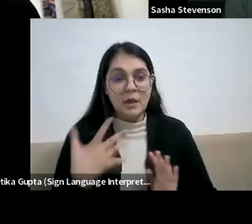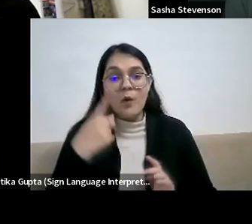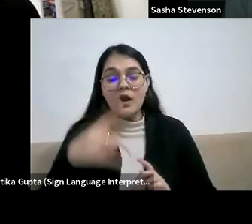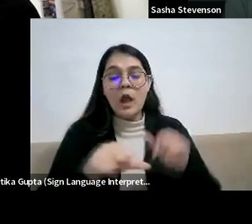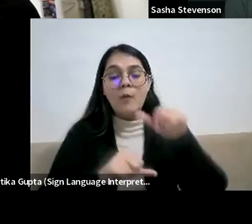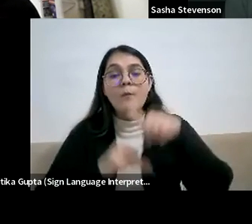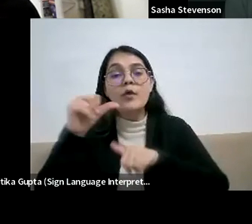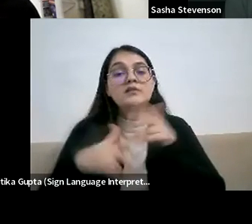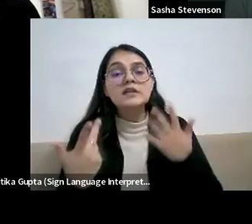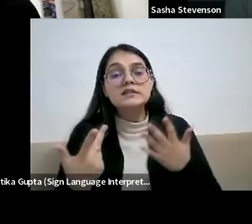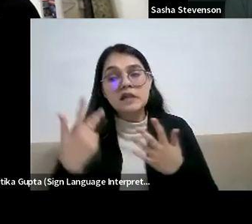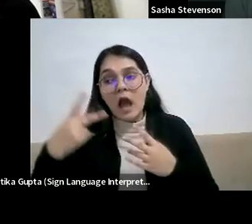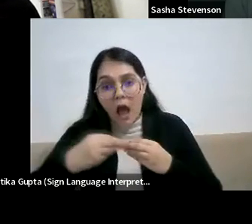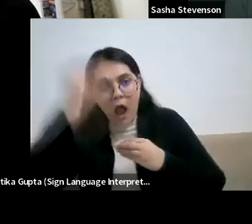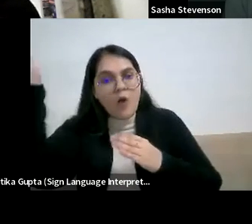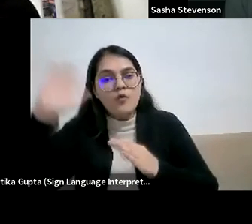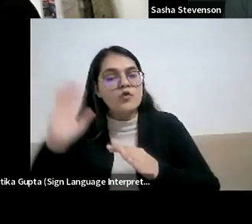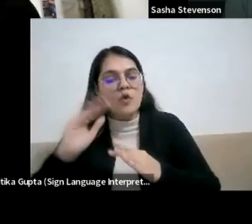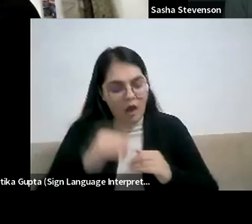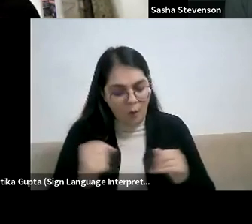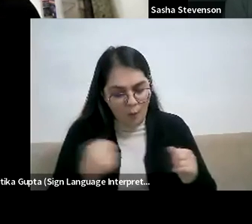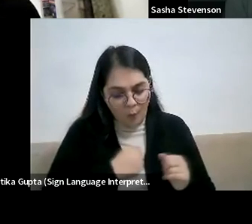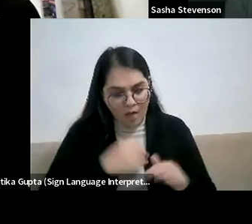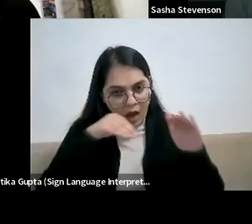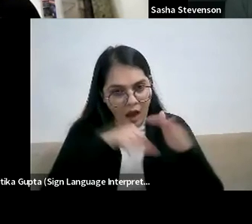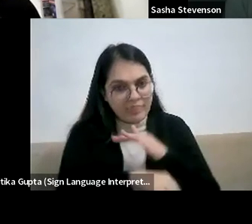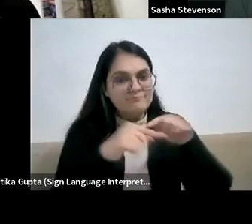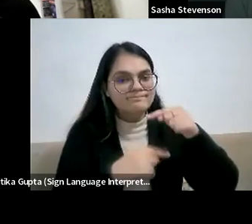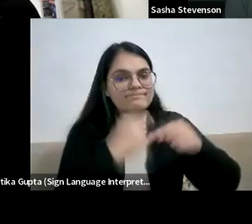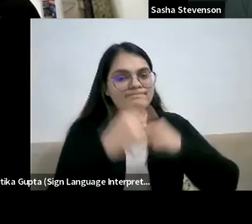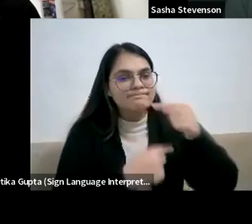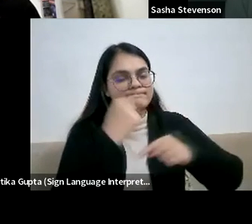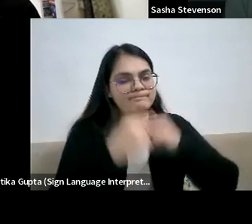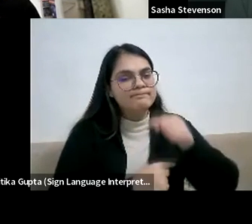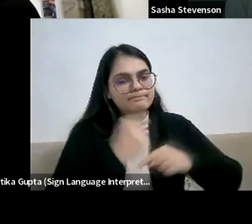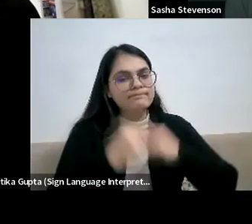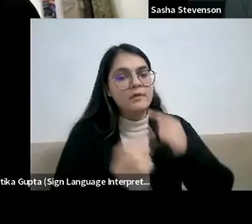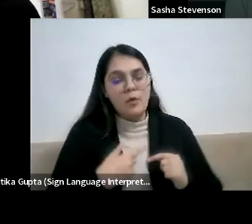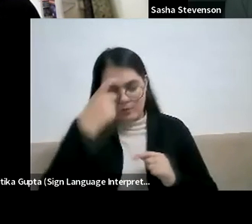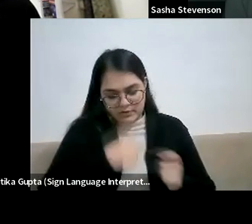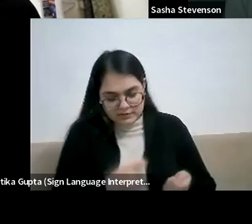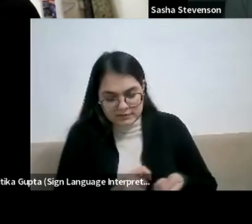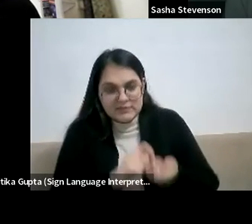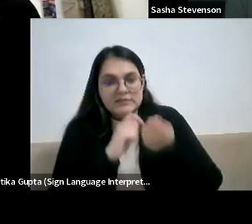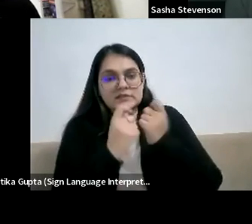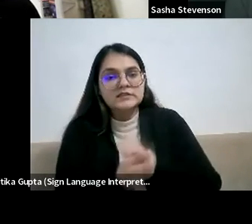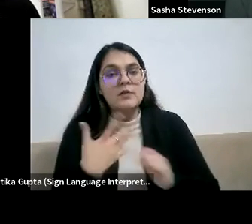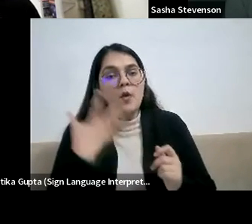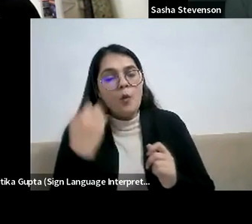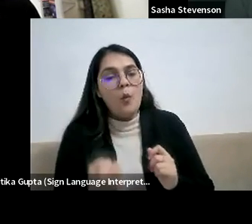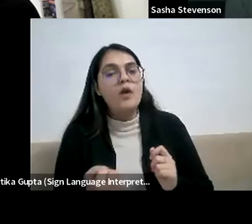of introspection. It's a process of introspection that I guess we need to prompt, which can in turn translate